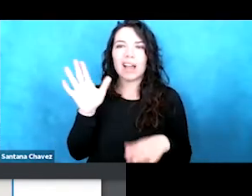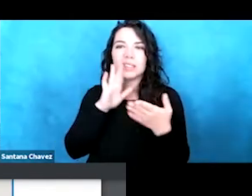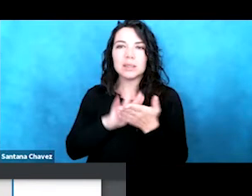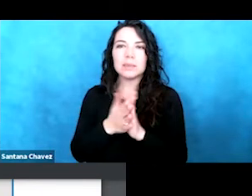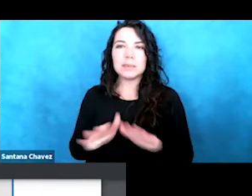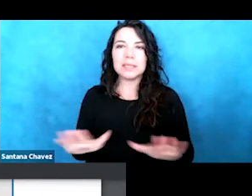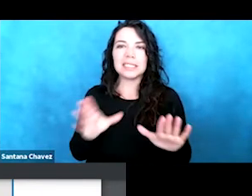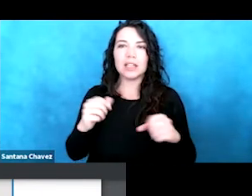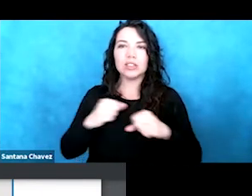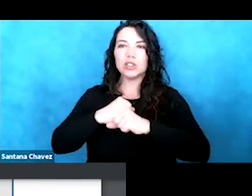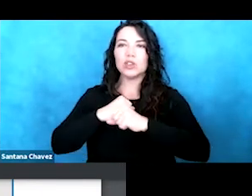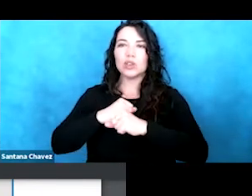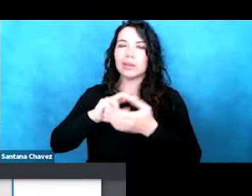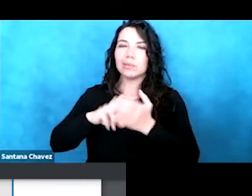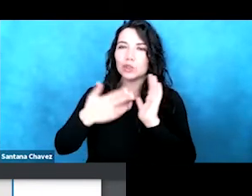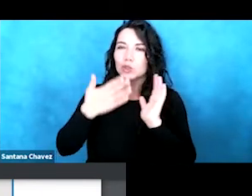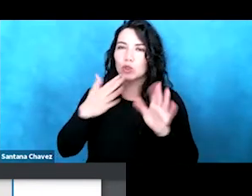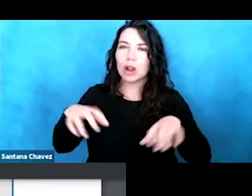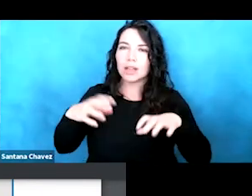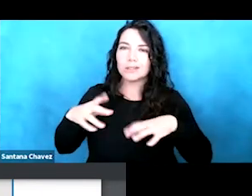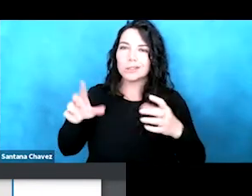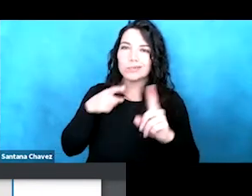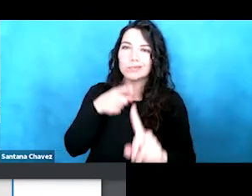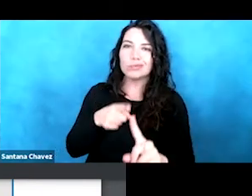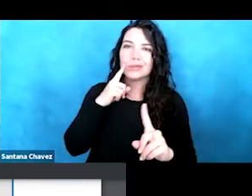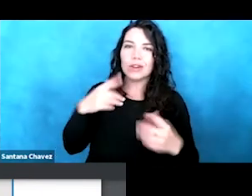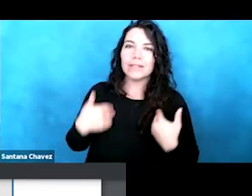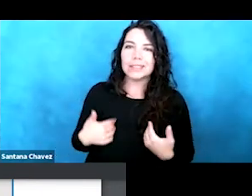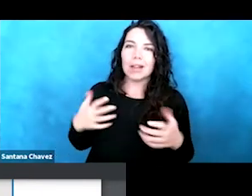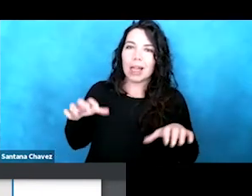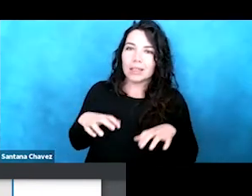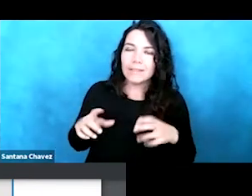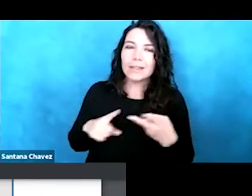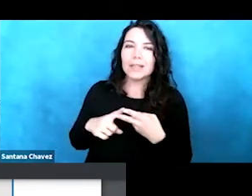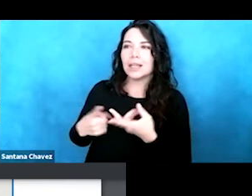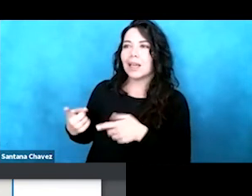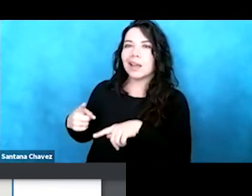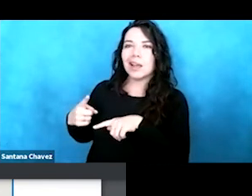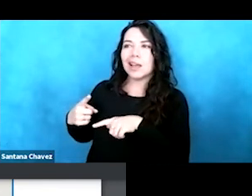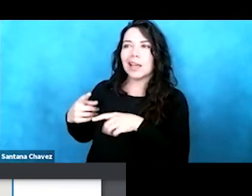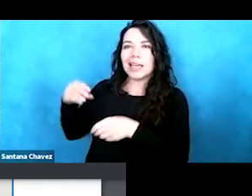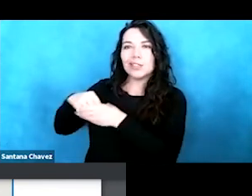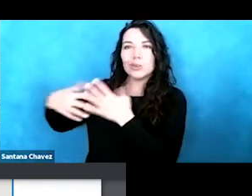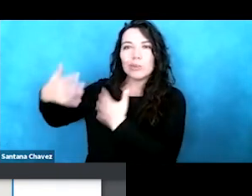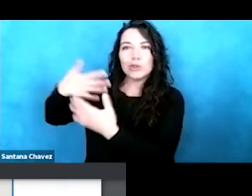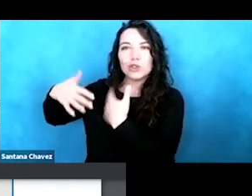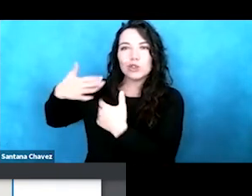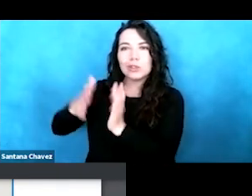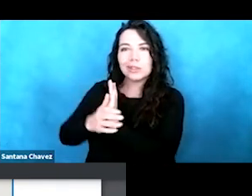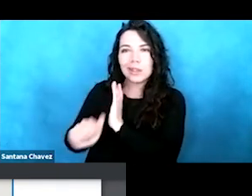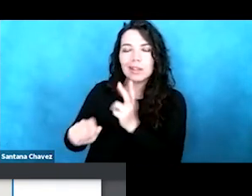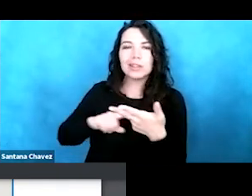structured activities for youth that target physical activity, interpersonal skills, and curriculum focused on developing coping skills.